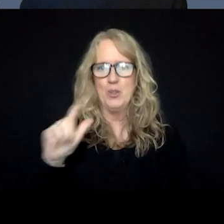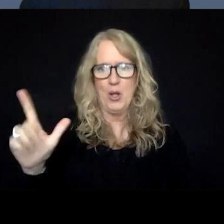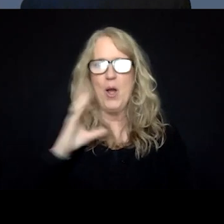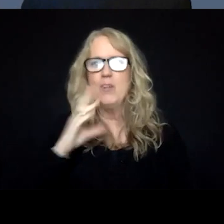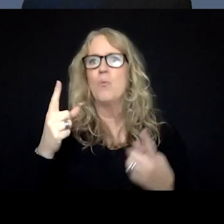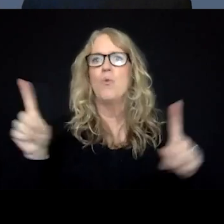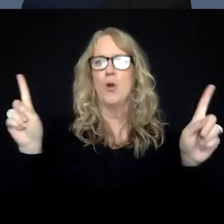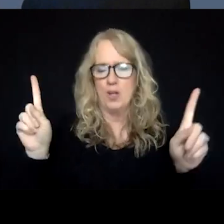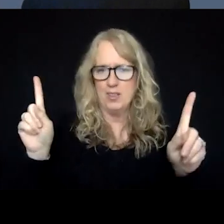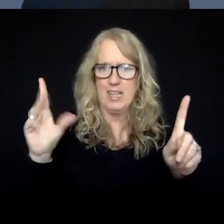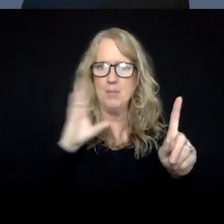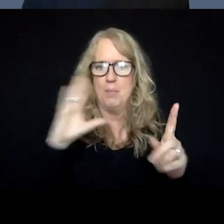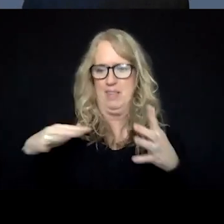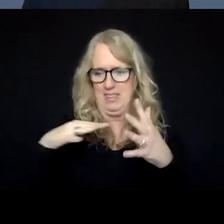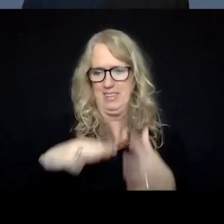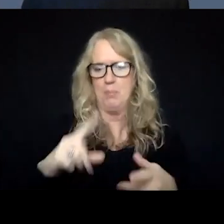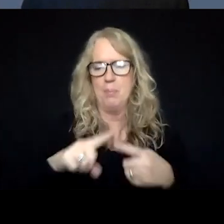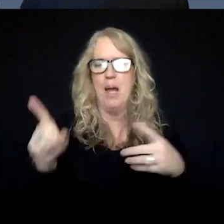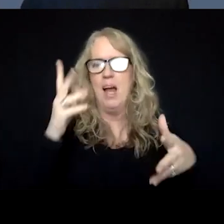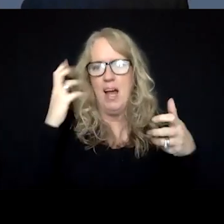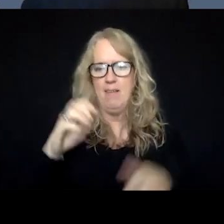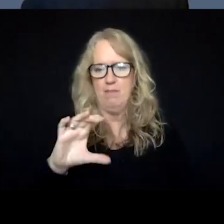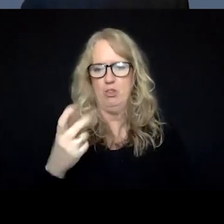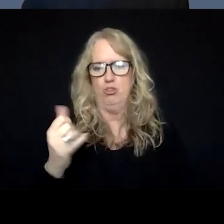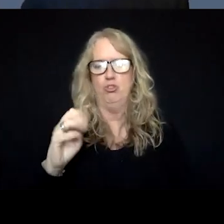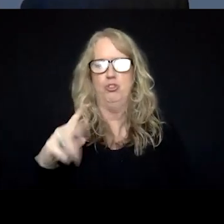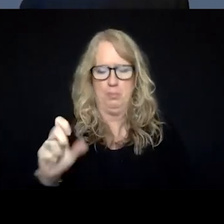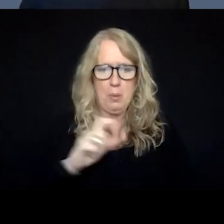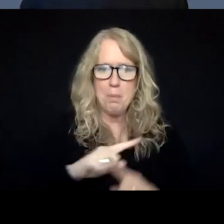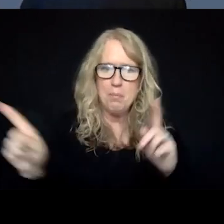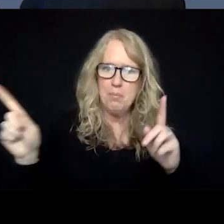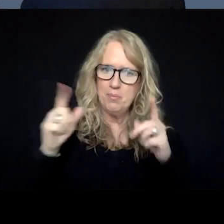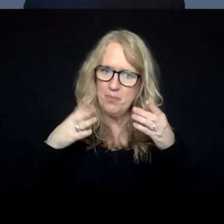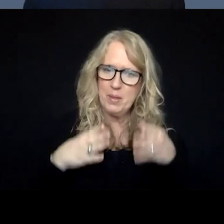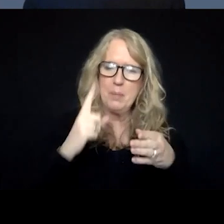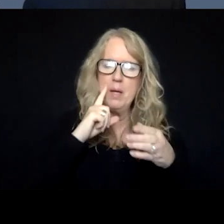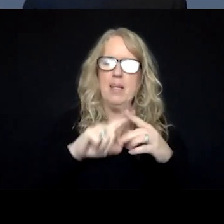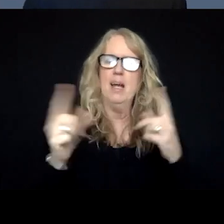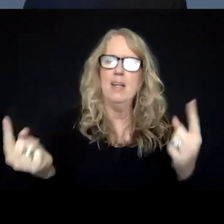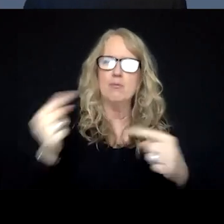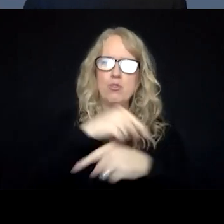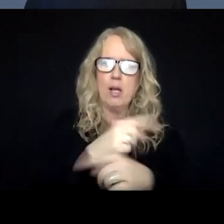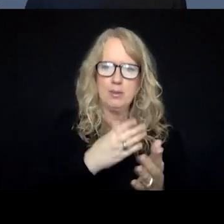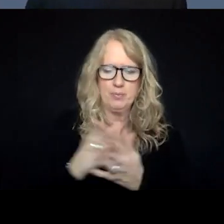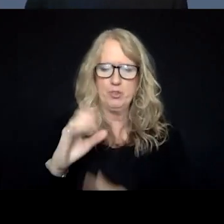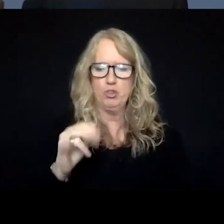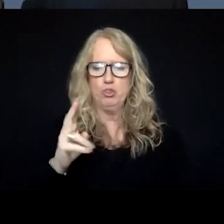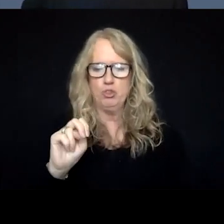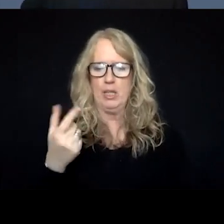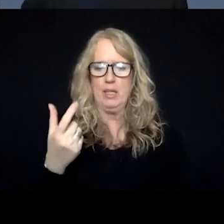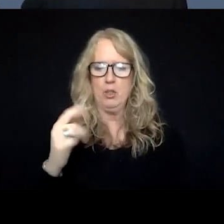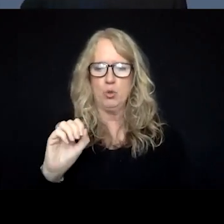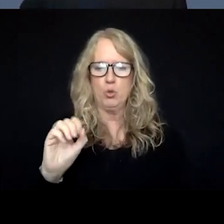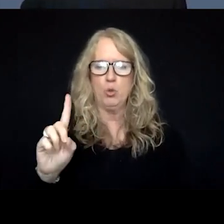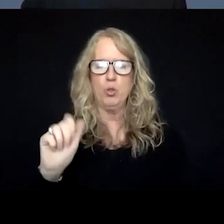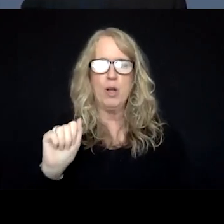especially in studying chimpanzees in particular. But this is looking at crossing disciplines. Jane Goodall's work is